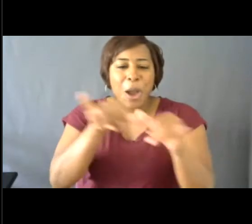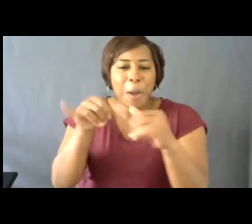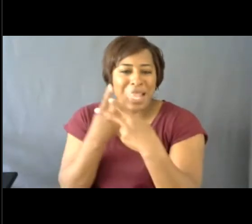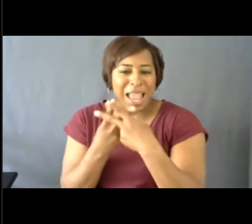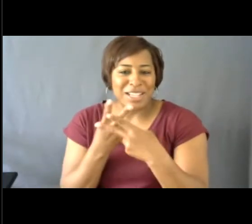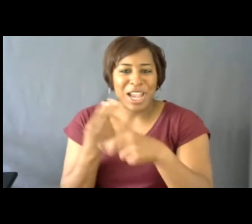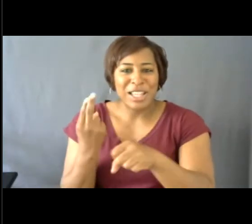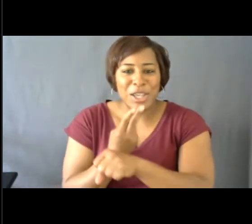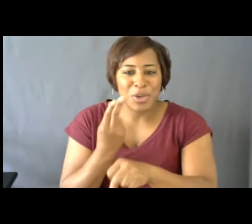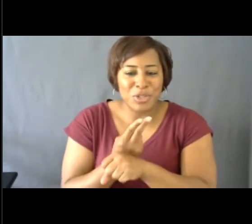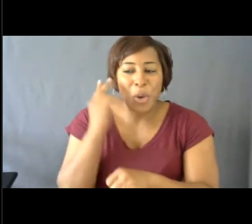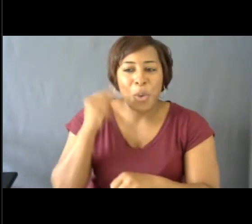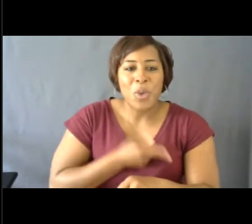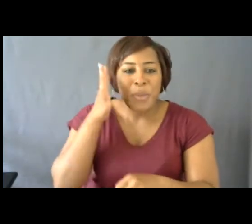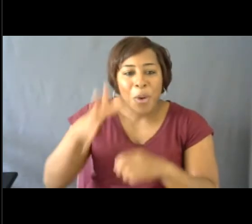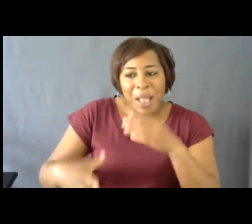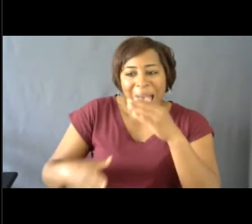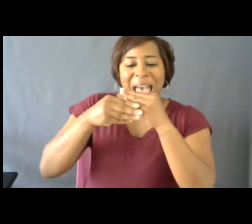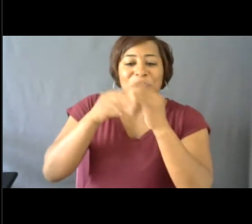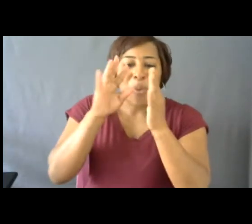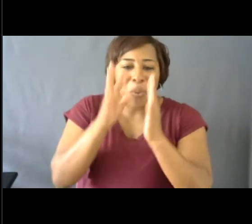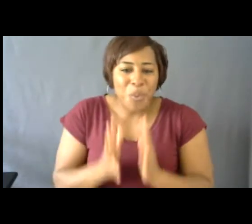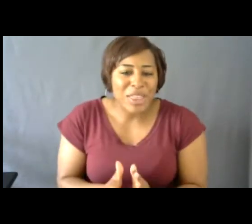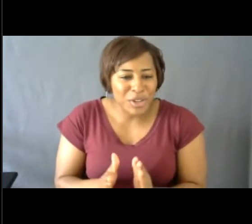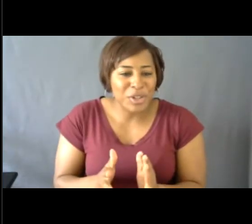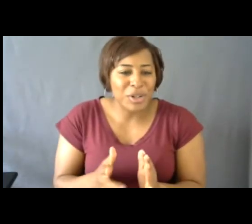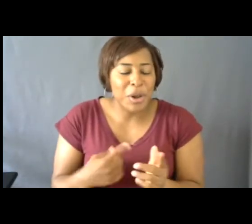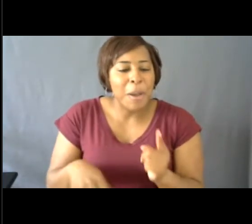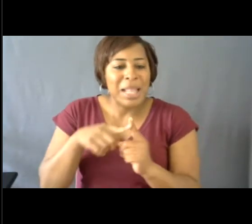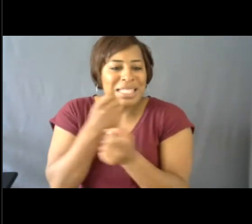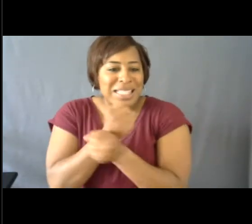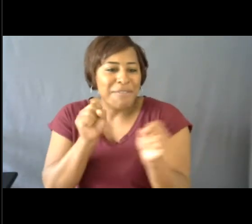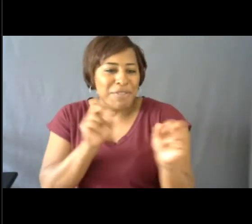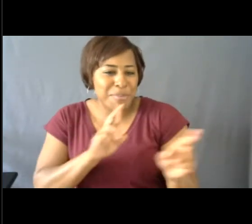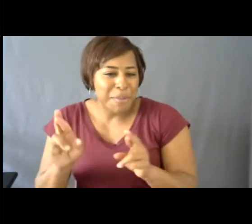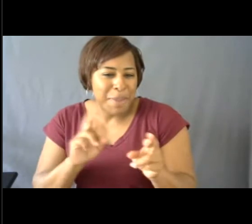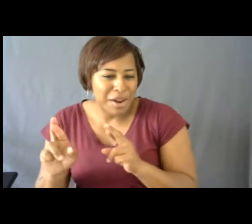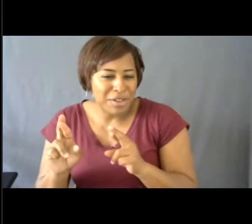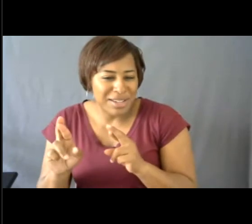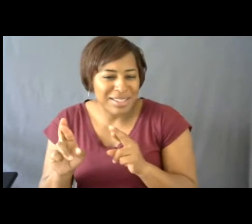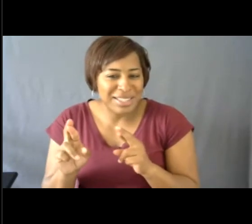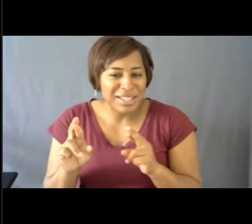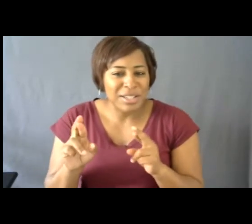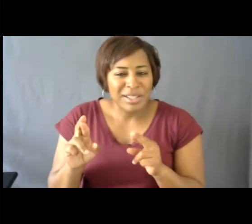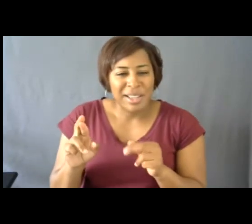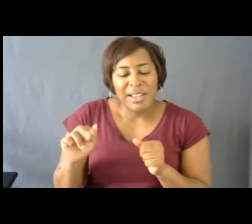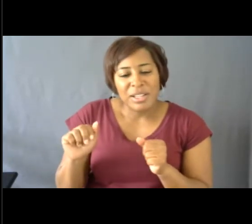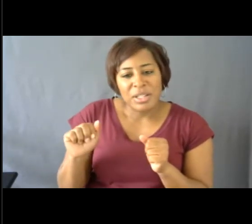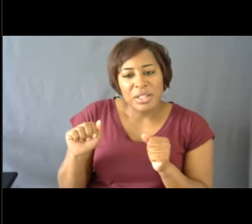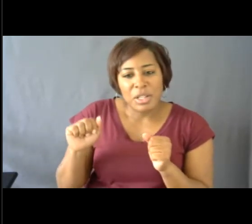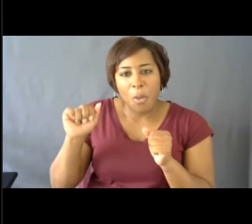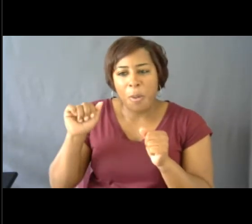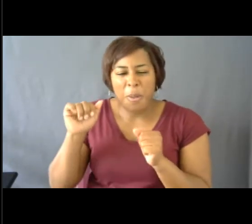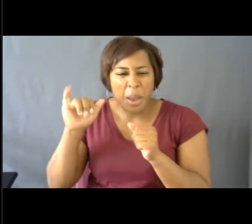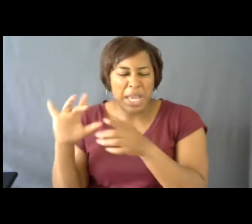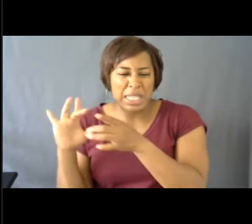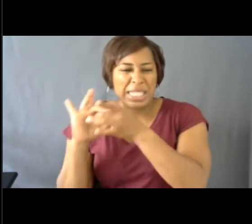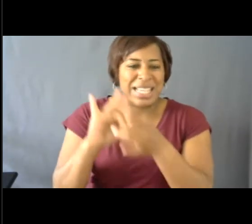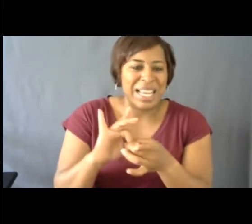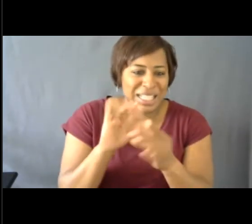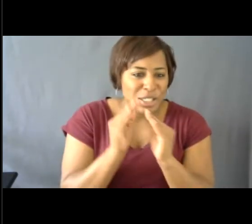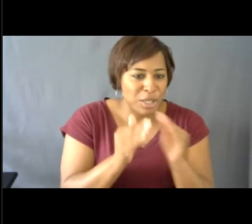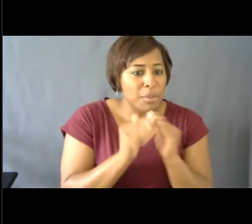safety preparedness information in there to kind of jump into that streamline, but get the safety information out to those